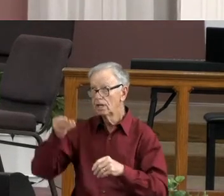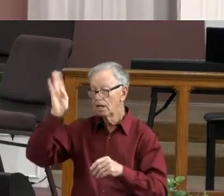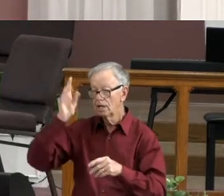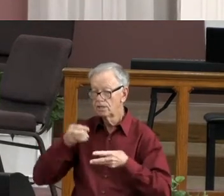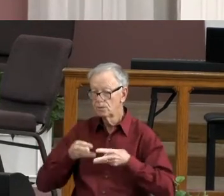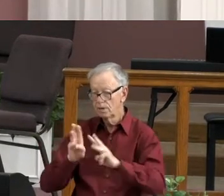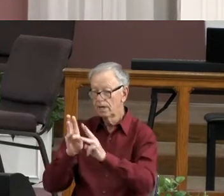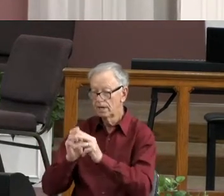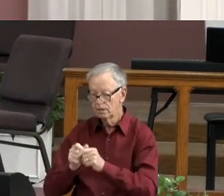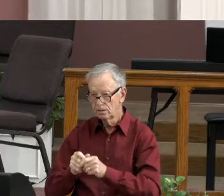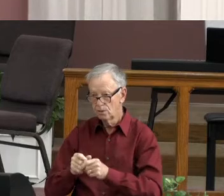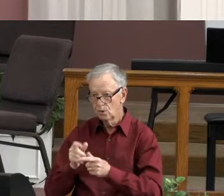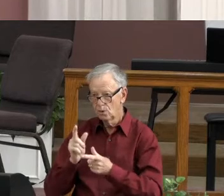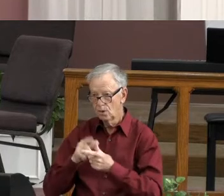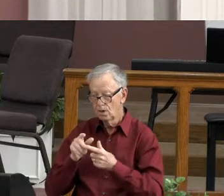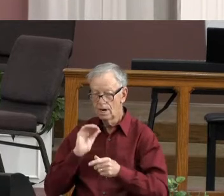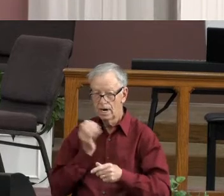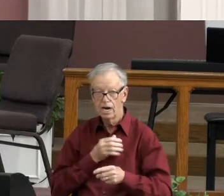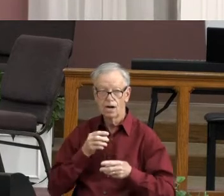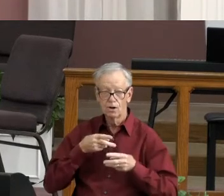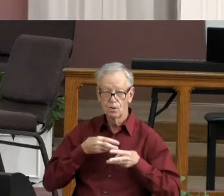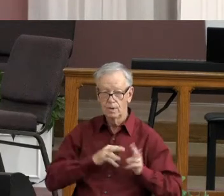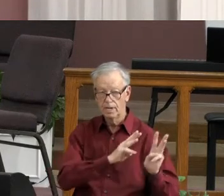way or our way.